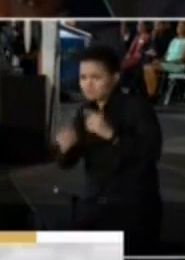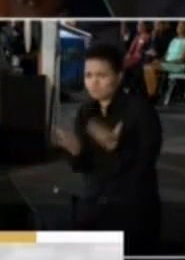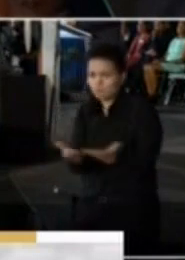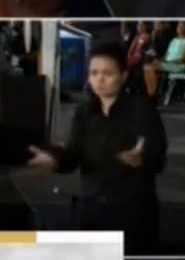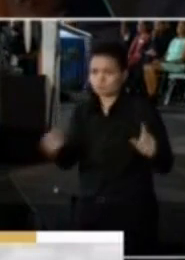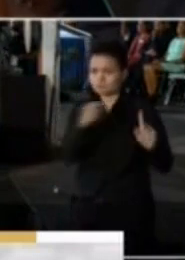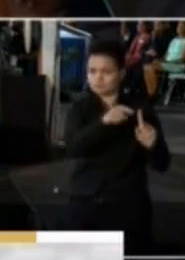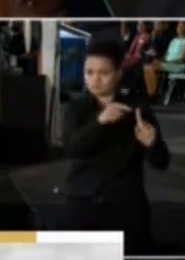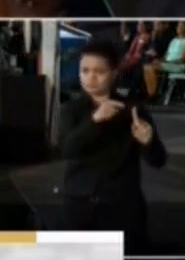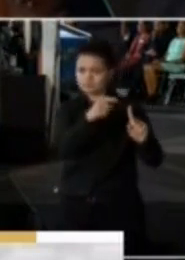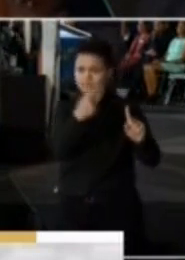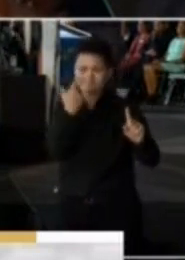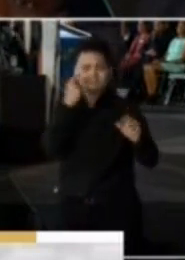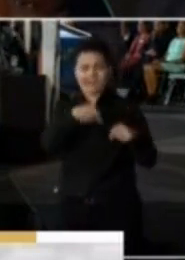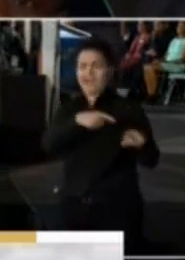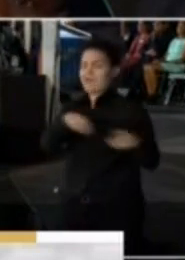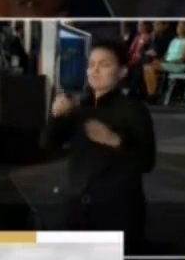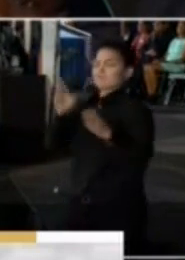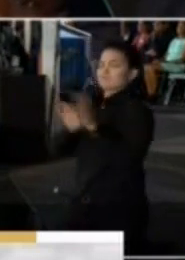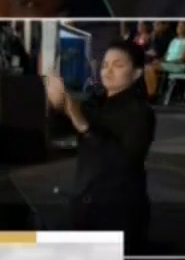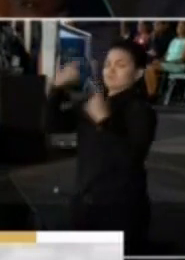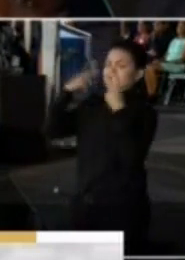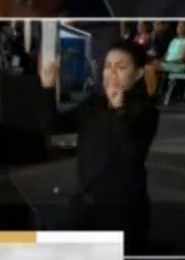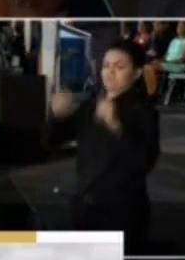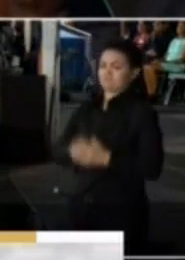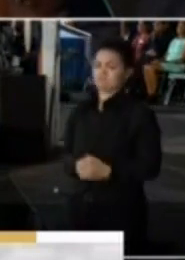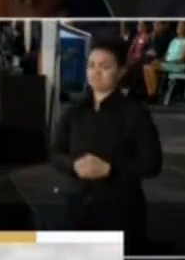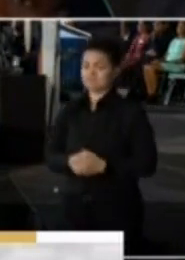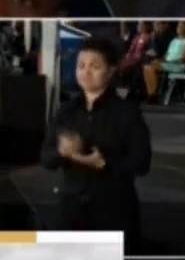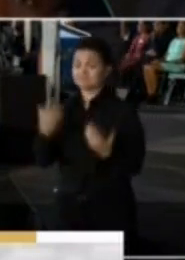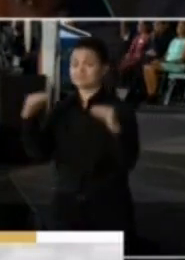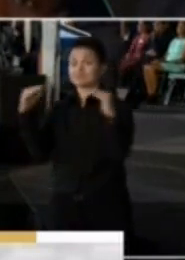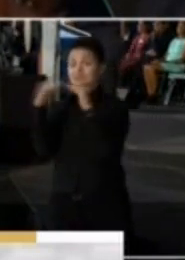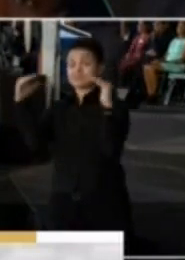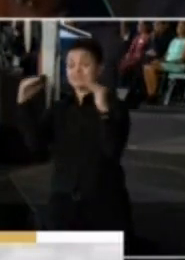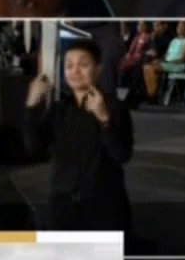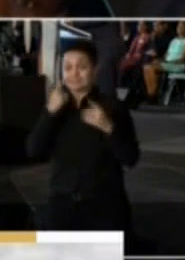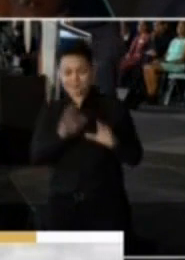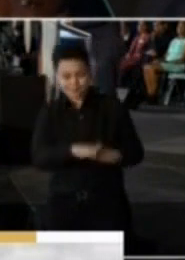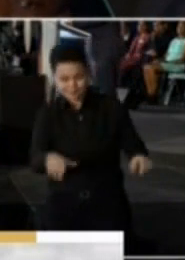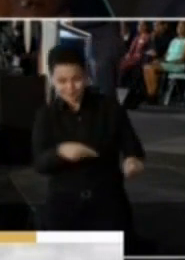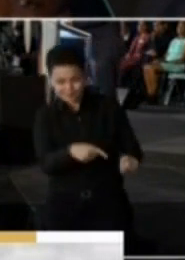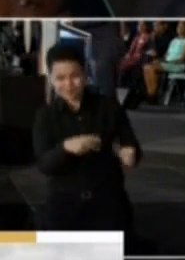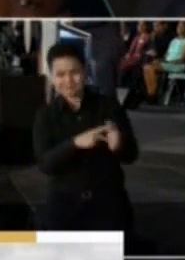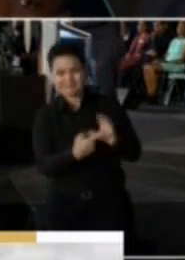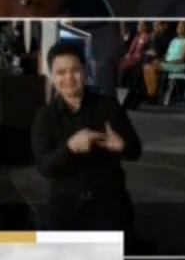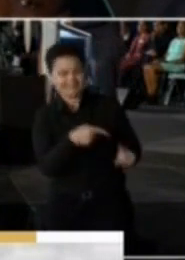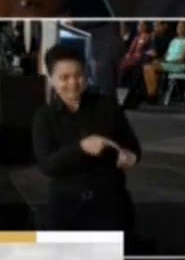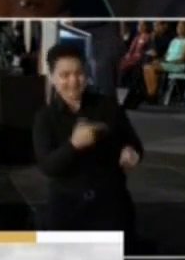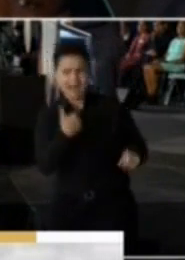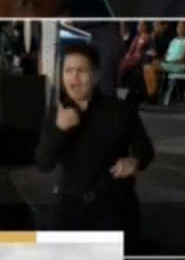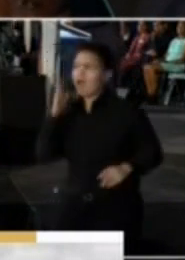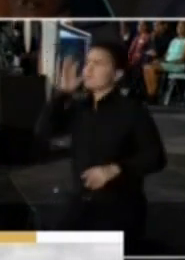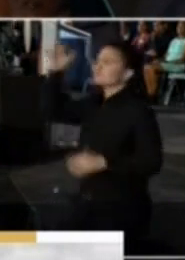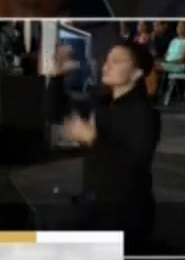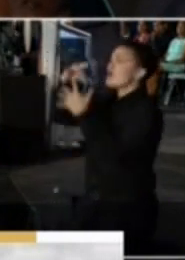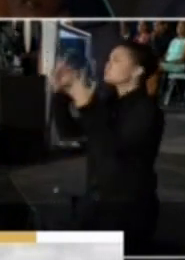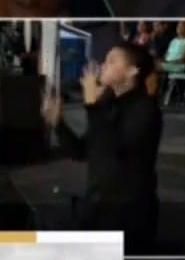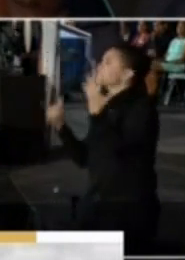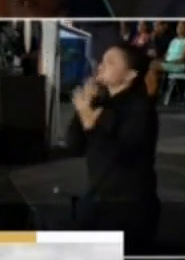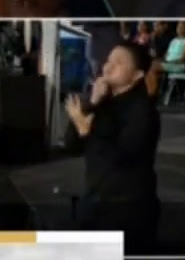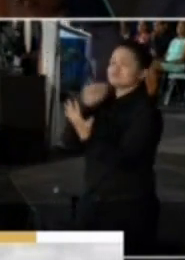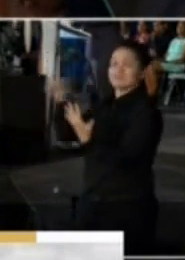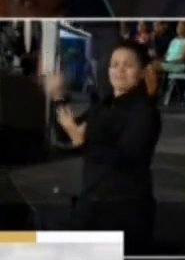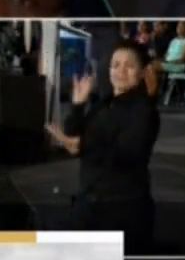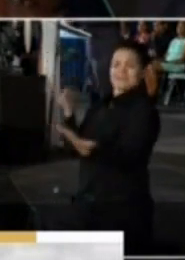is a future full of possibilities. You know, the pursuit of justice is a noble one, and it